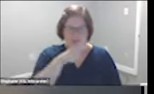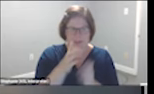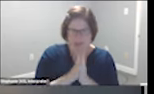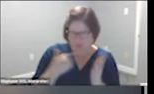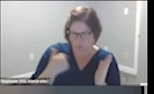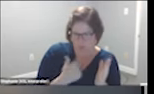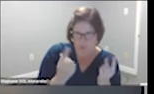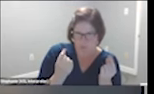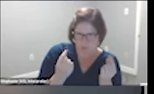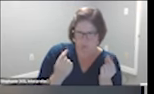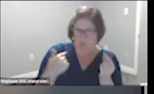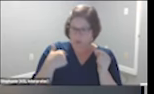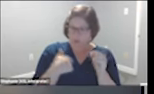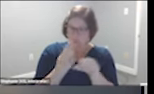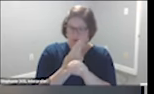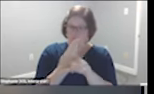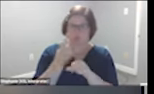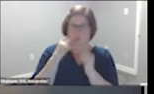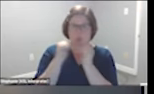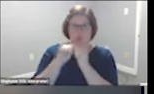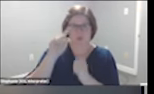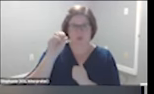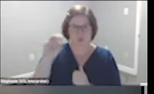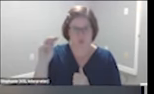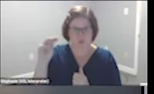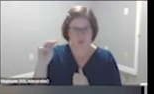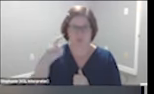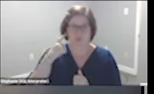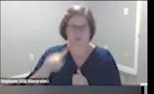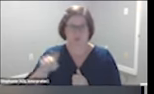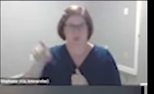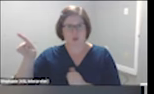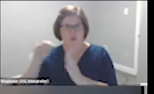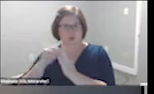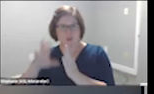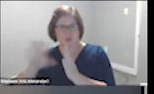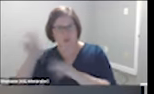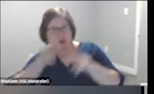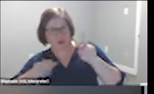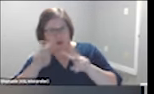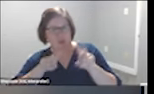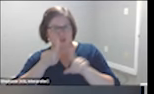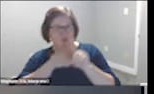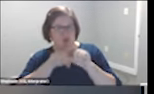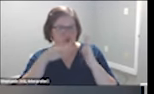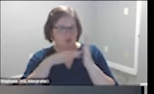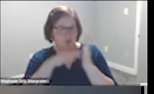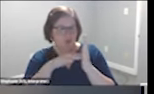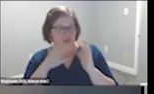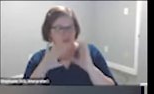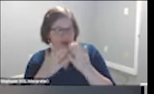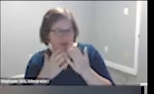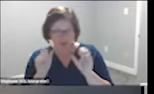for our students via Zoom for their observational astronomy class. Is there a route that we should go down? For example, providing outreach events also in